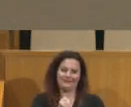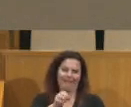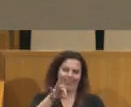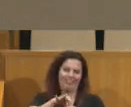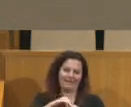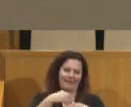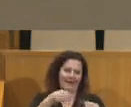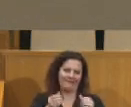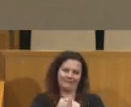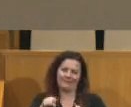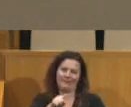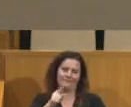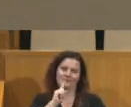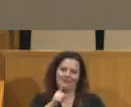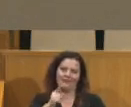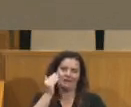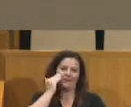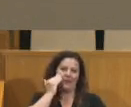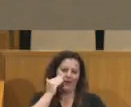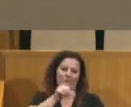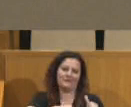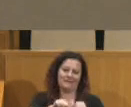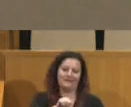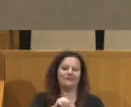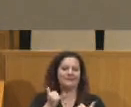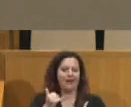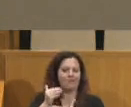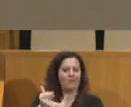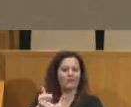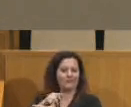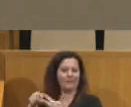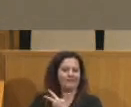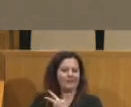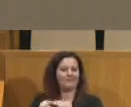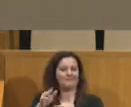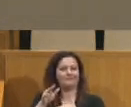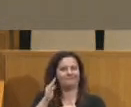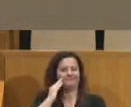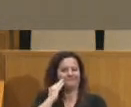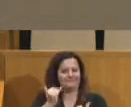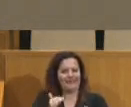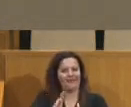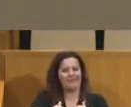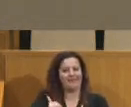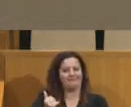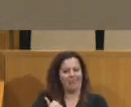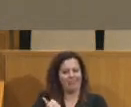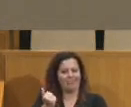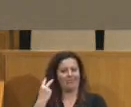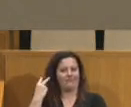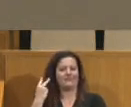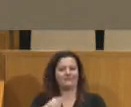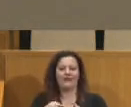really give a lot of thought to the decisions that I'm making and how important they are. And so I appreciate even the disagreement.